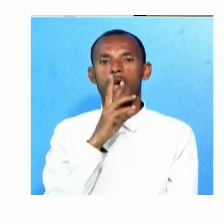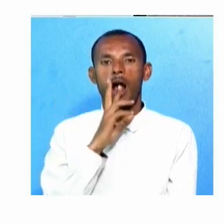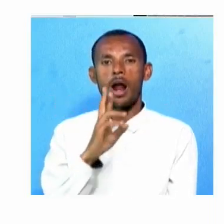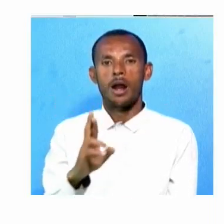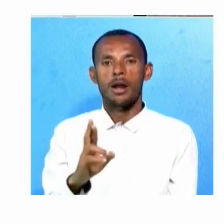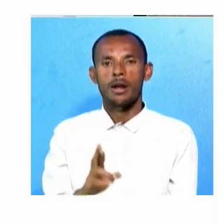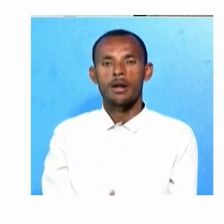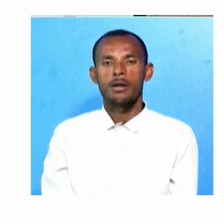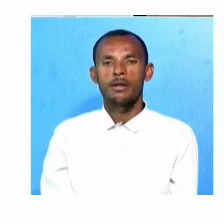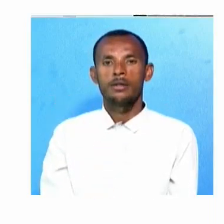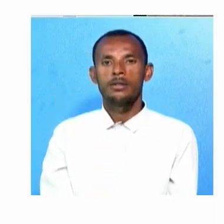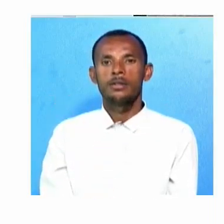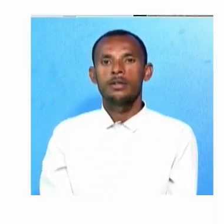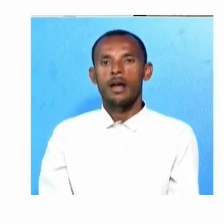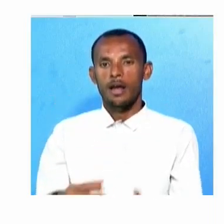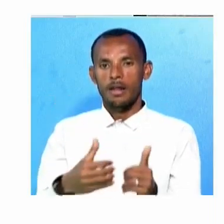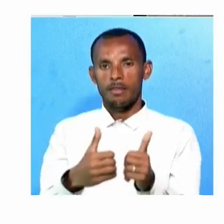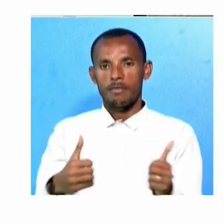Identify